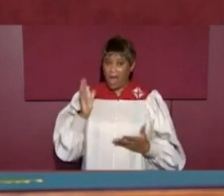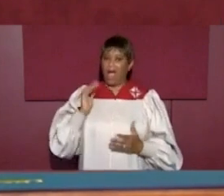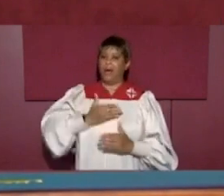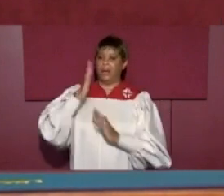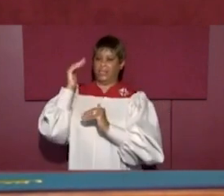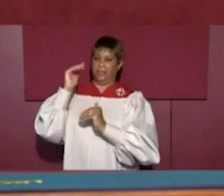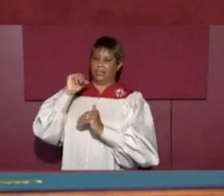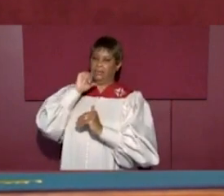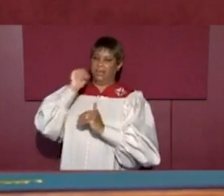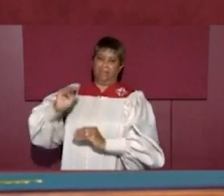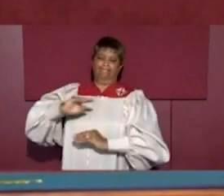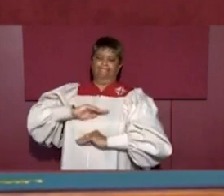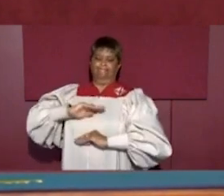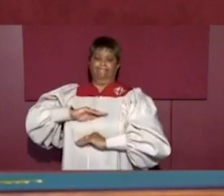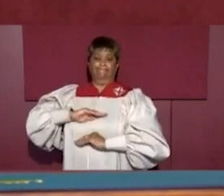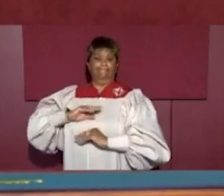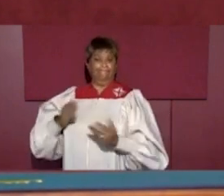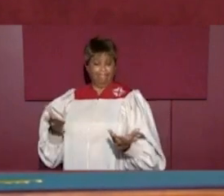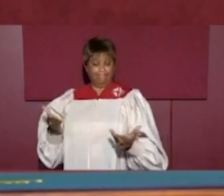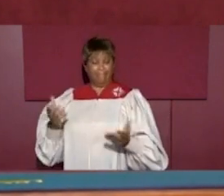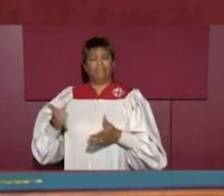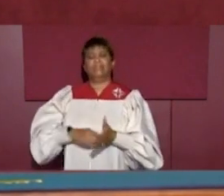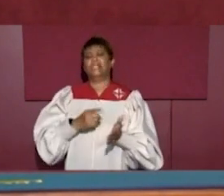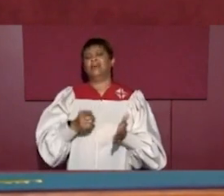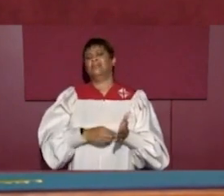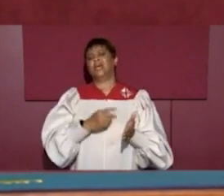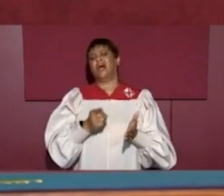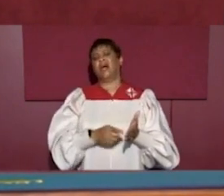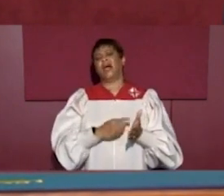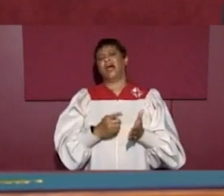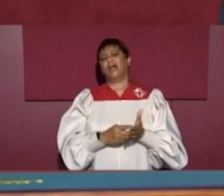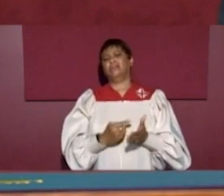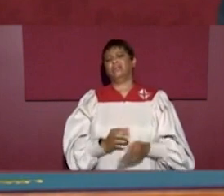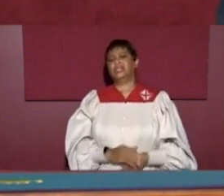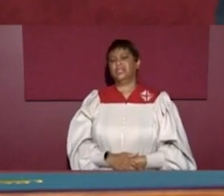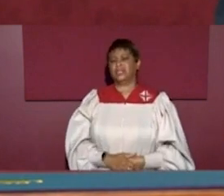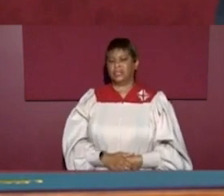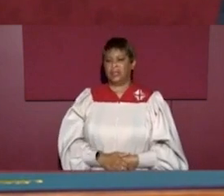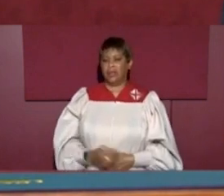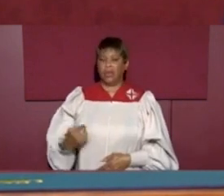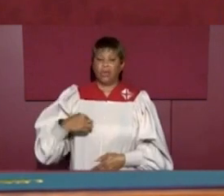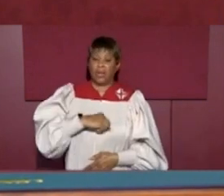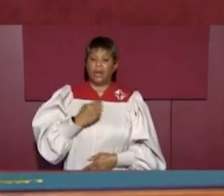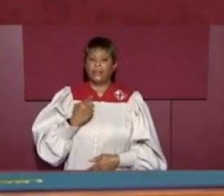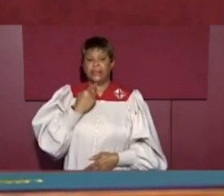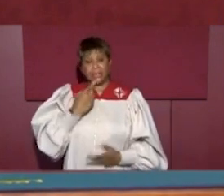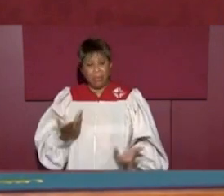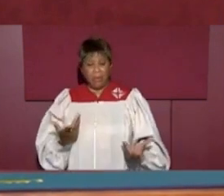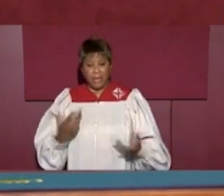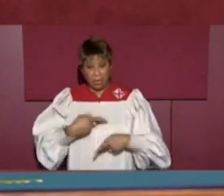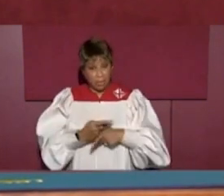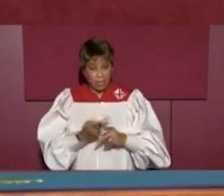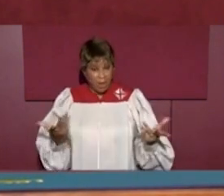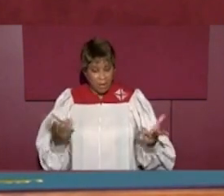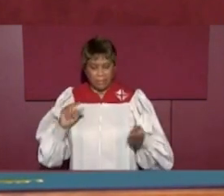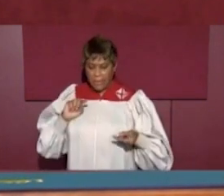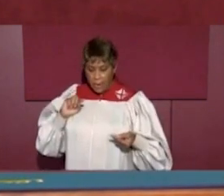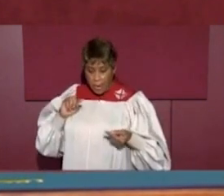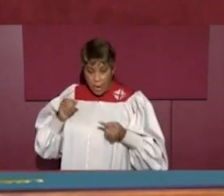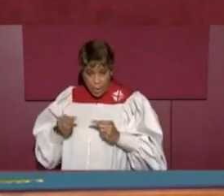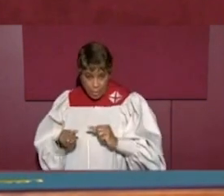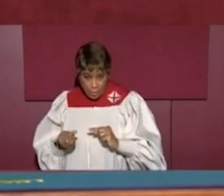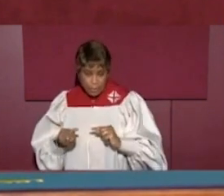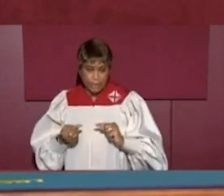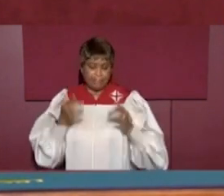were not met. Amen? Sometimes when we are disappointed, it can produce hurt, it can